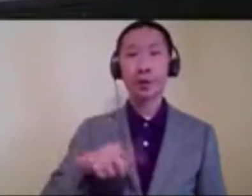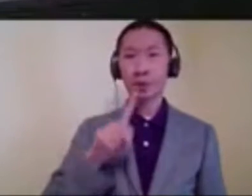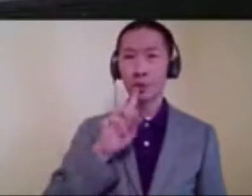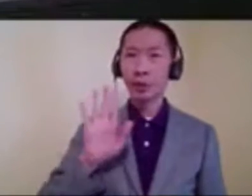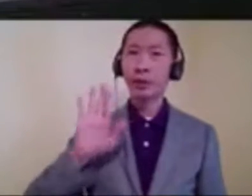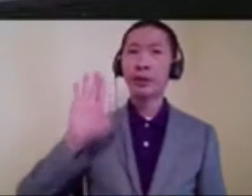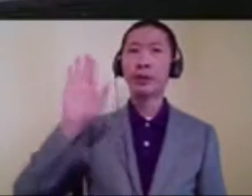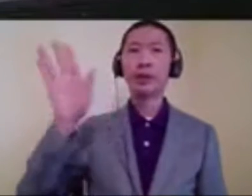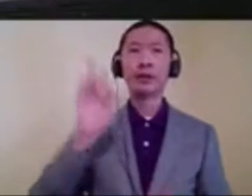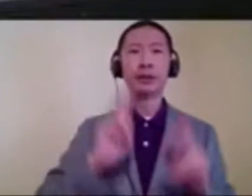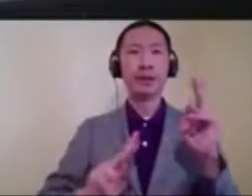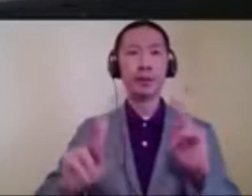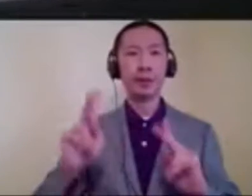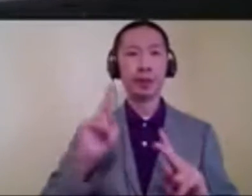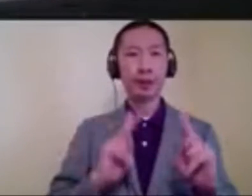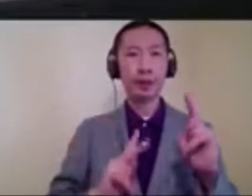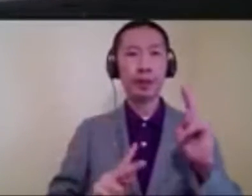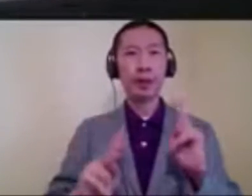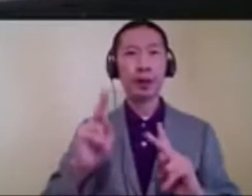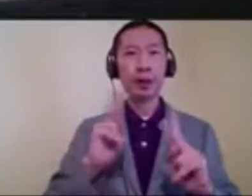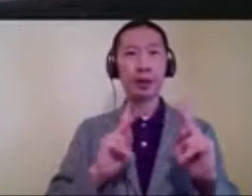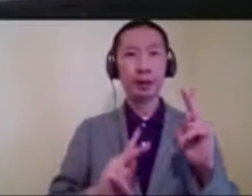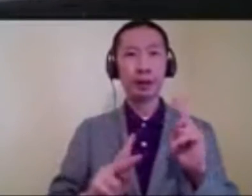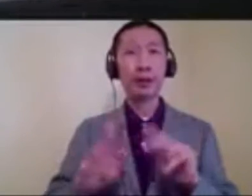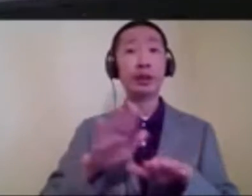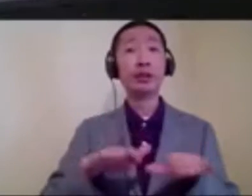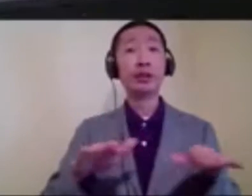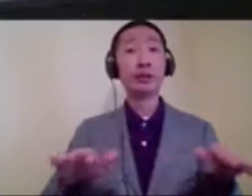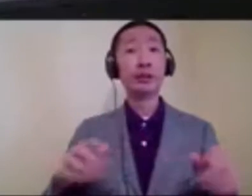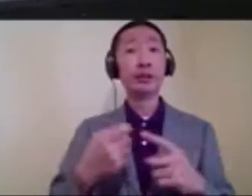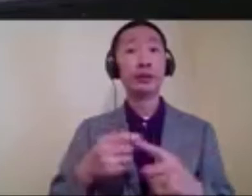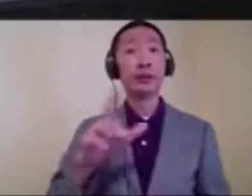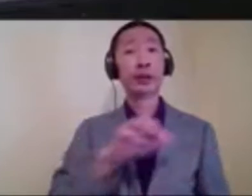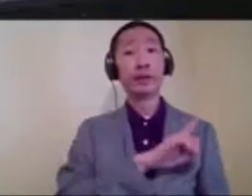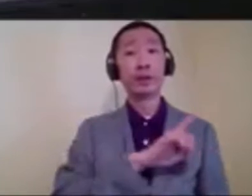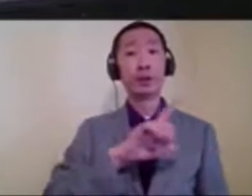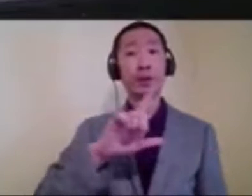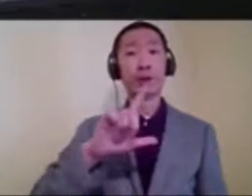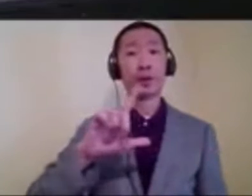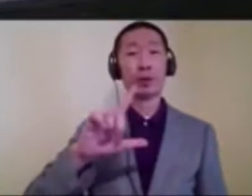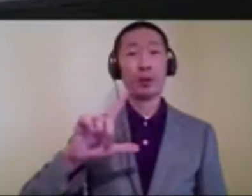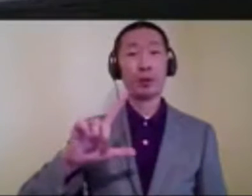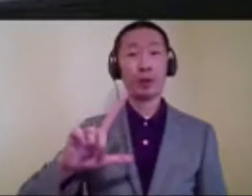his people, children of the